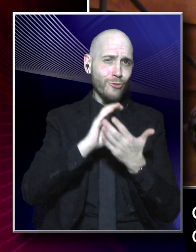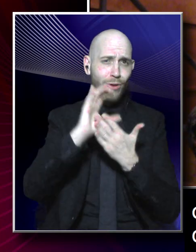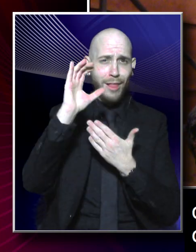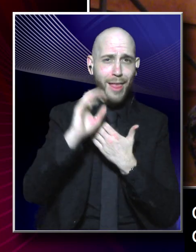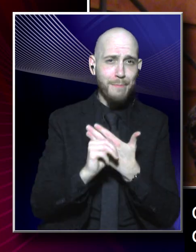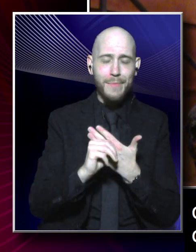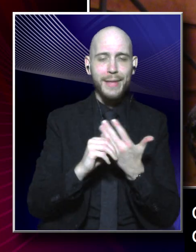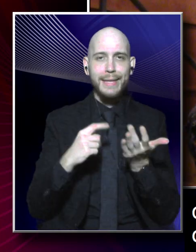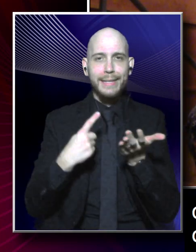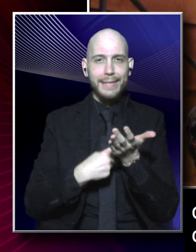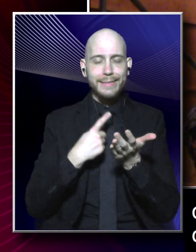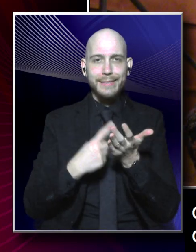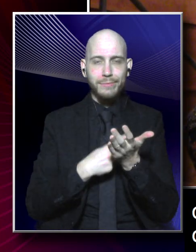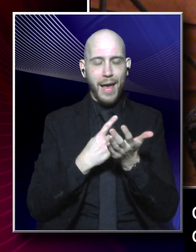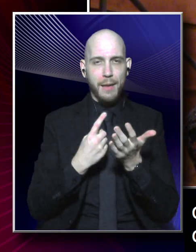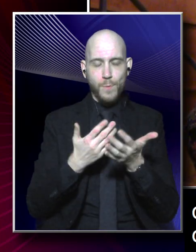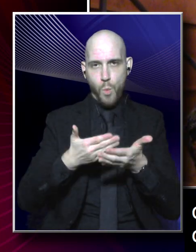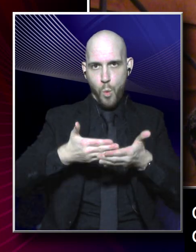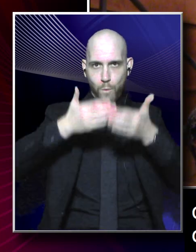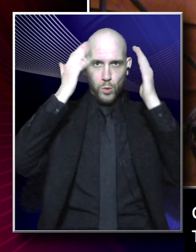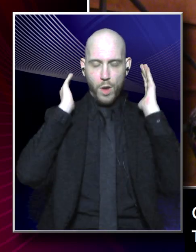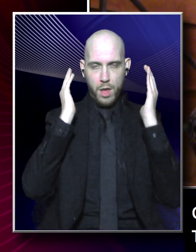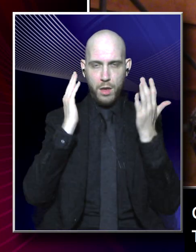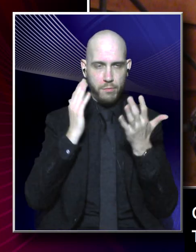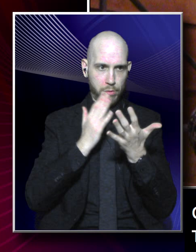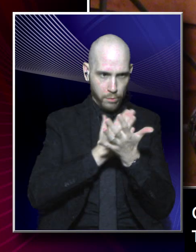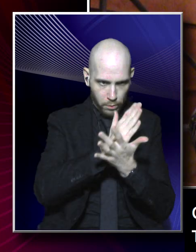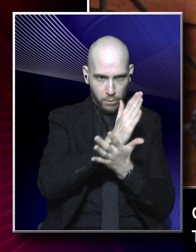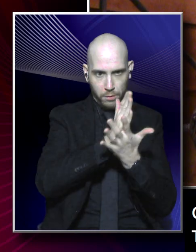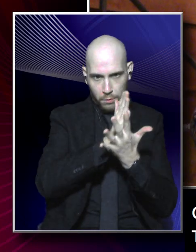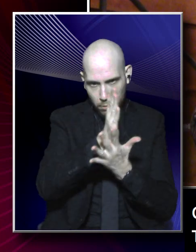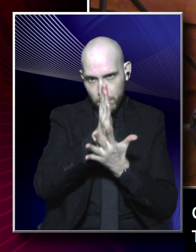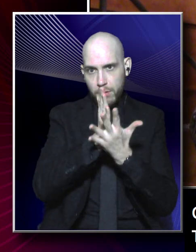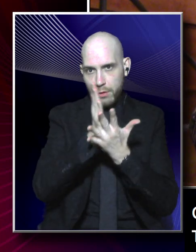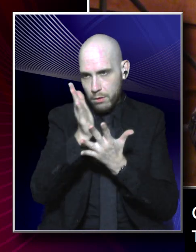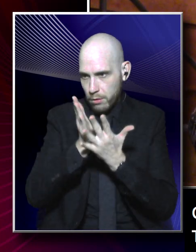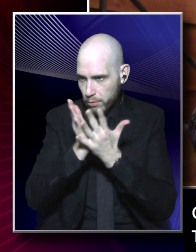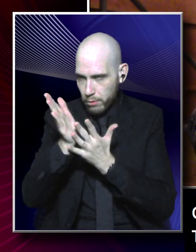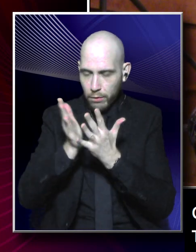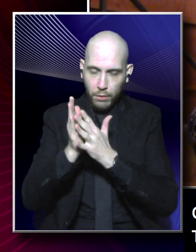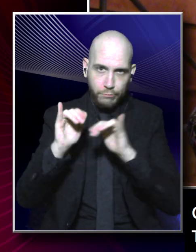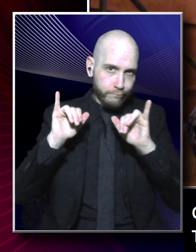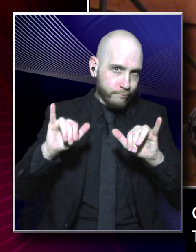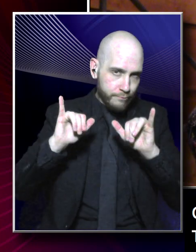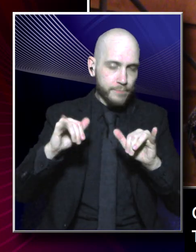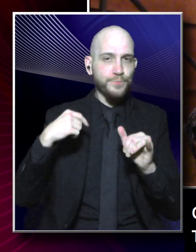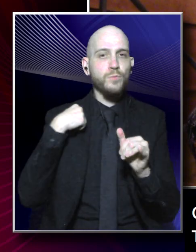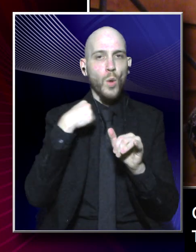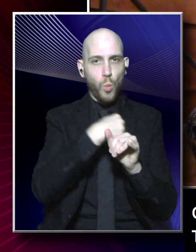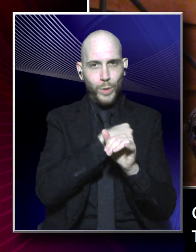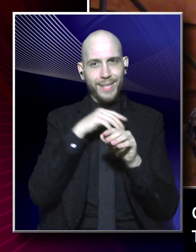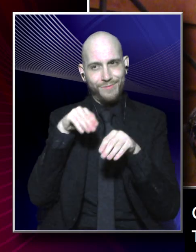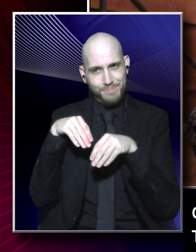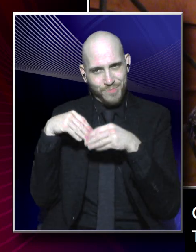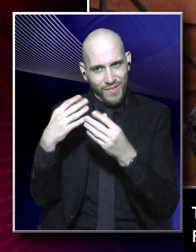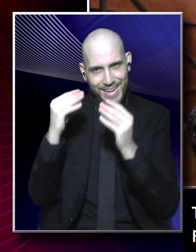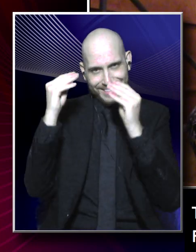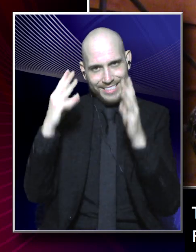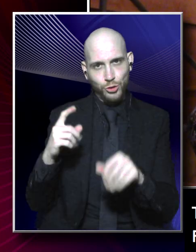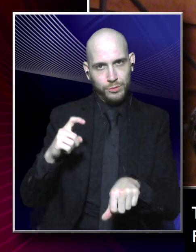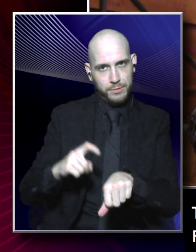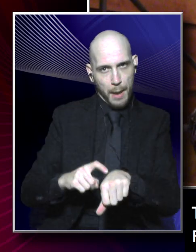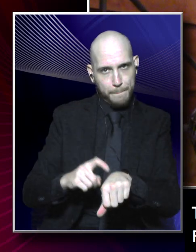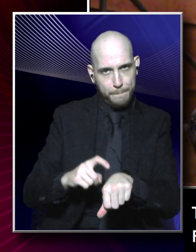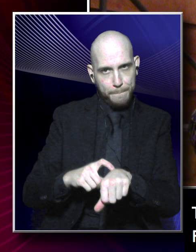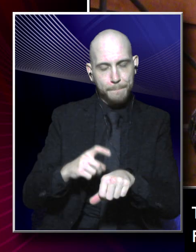So we've provided additional training for teachers in that. We've provided time for them outside of school to